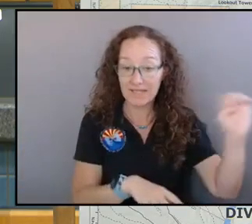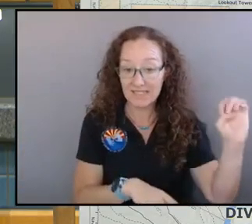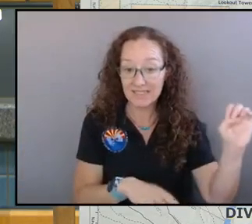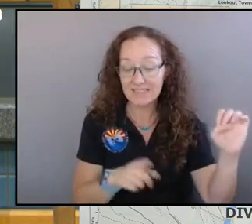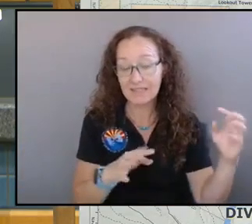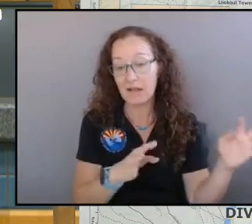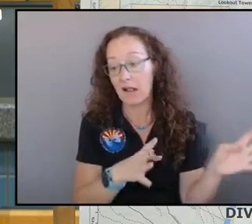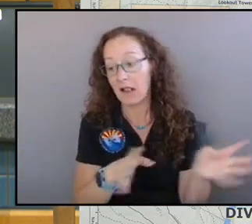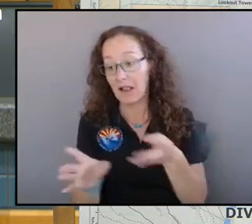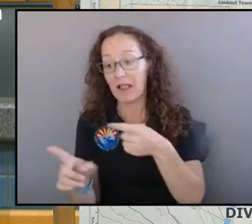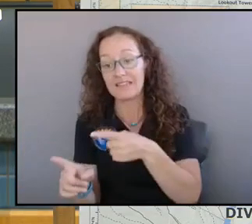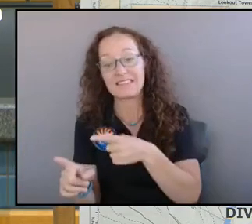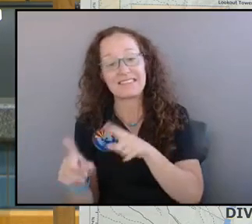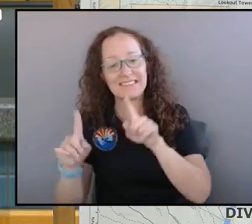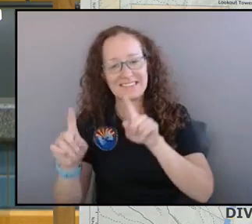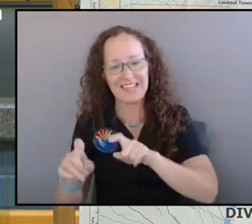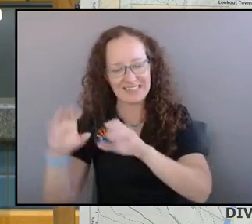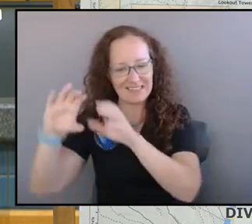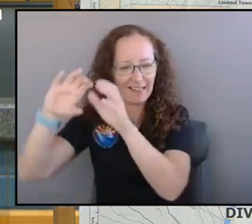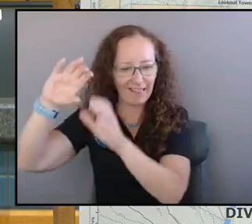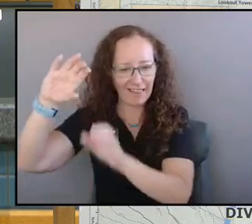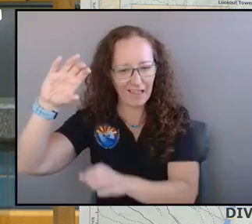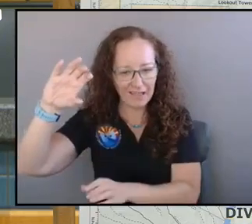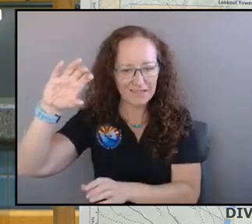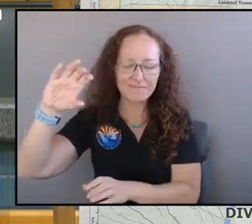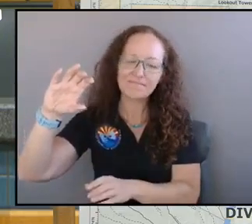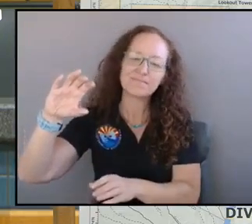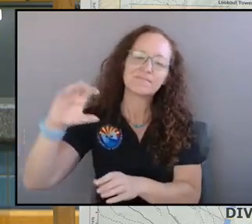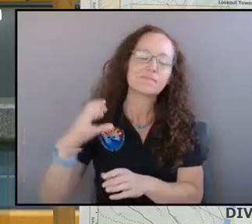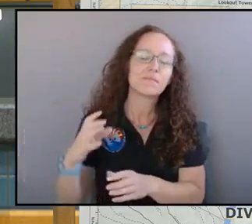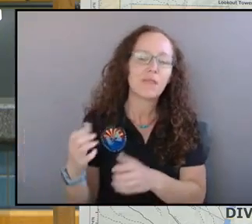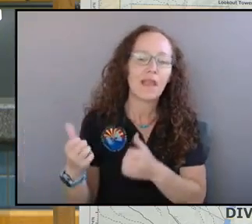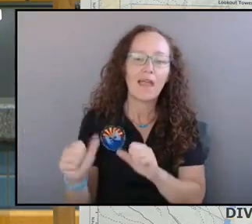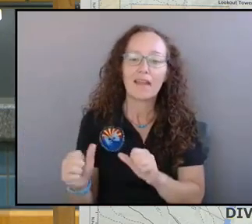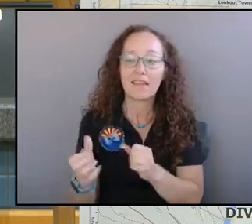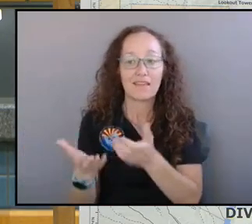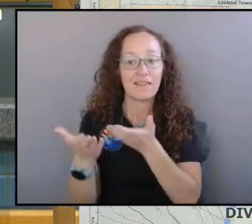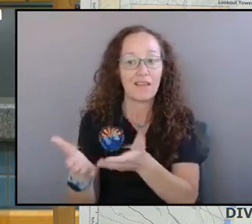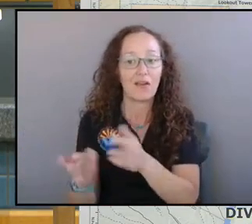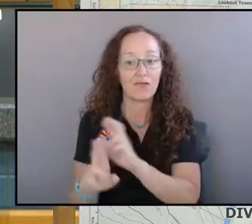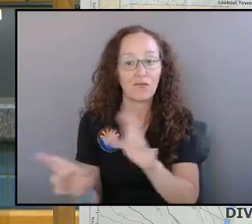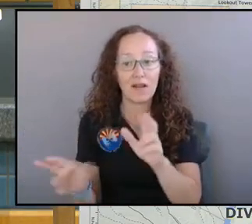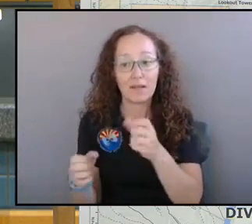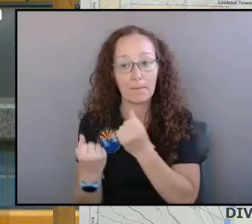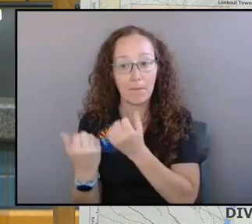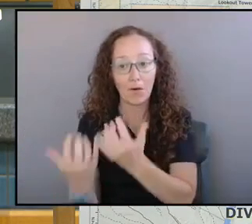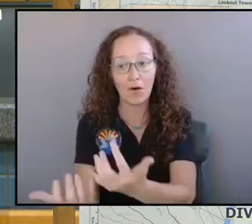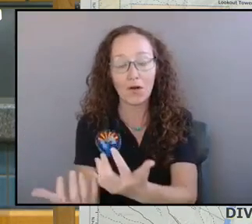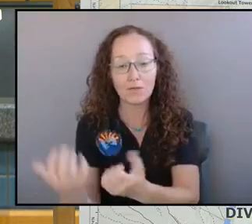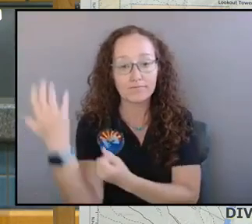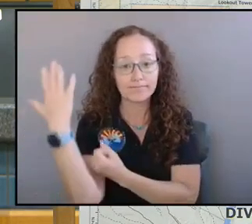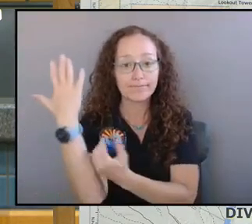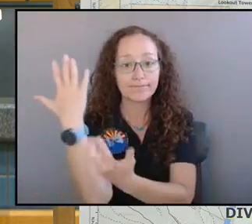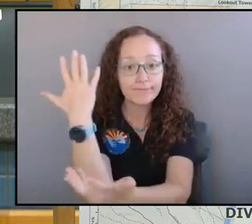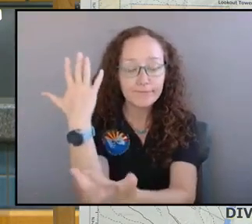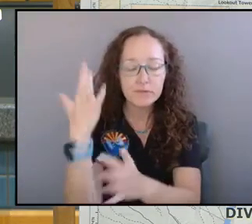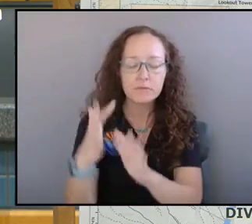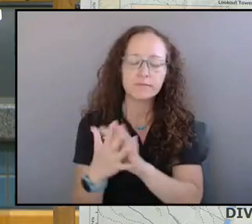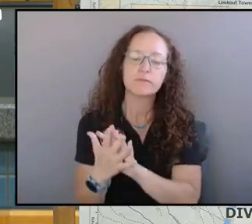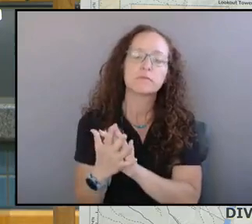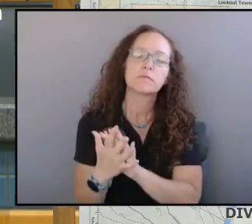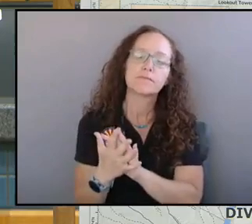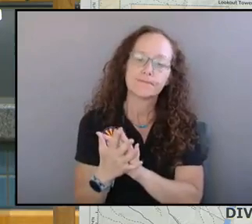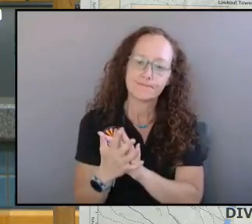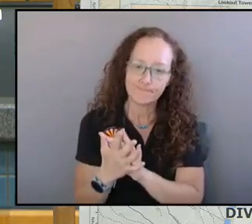any fuels that want to go upslope enhanced by that easterly wind, that south, southeasterly wind, then we'll see some growth there.